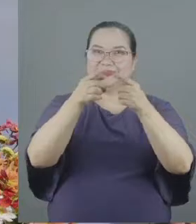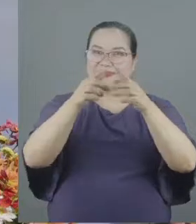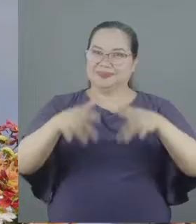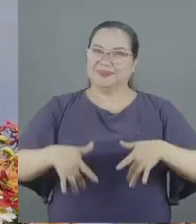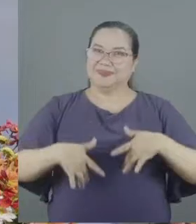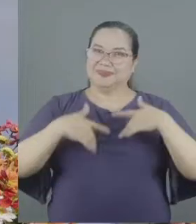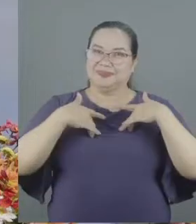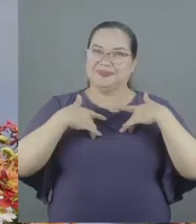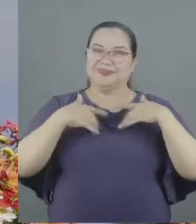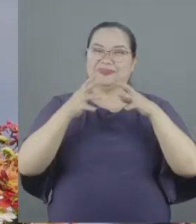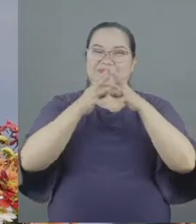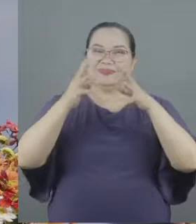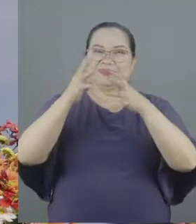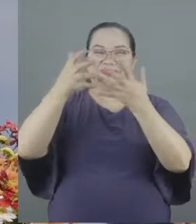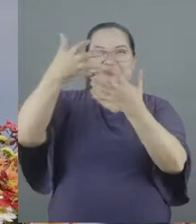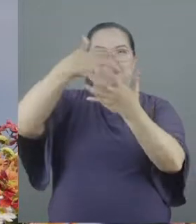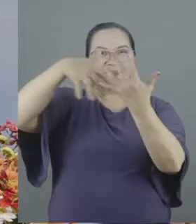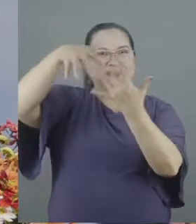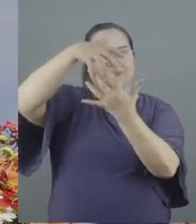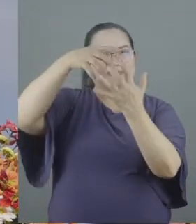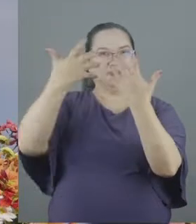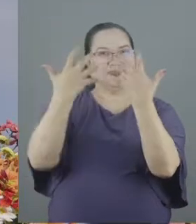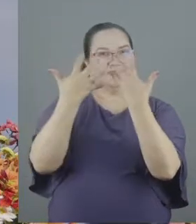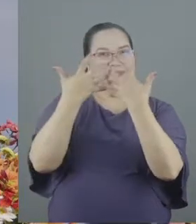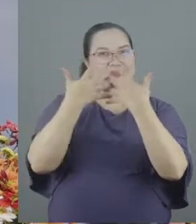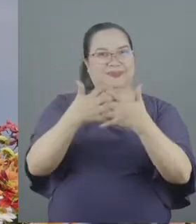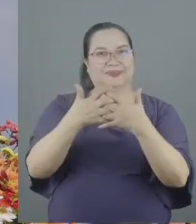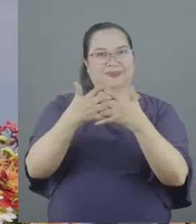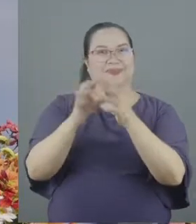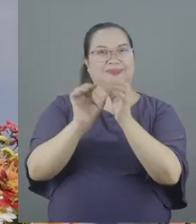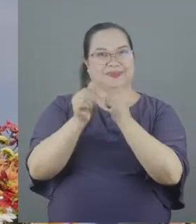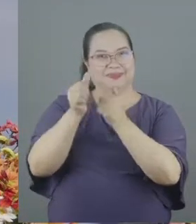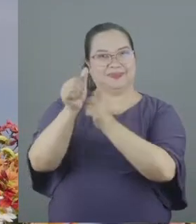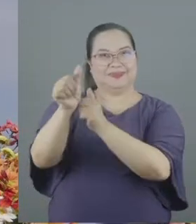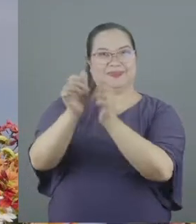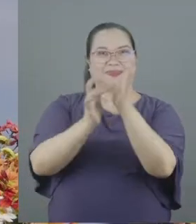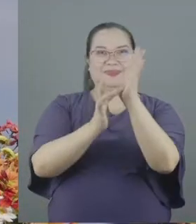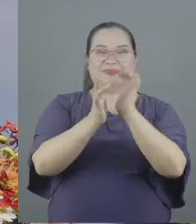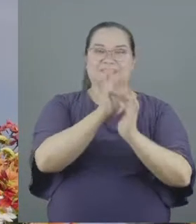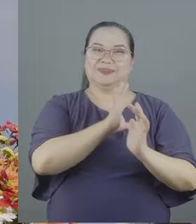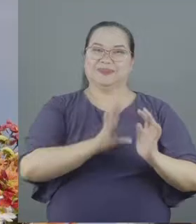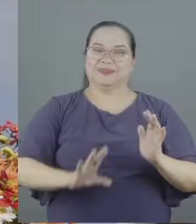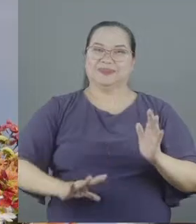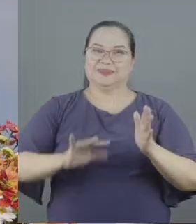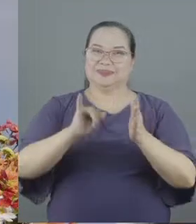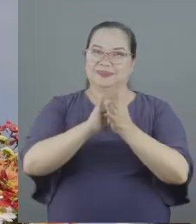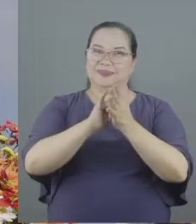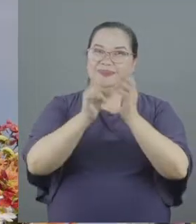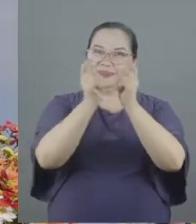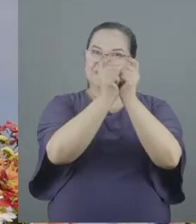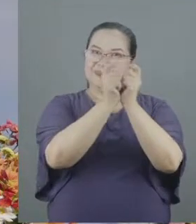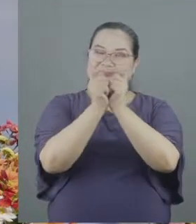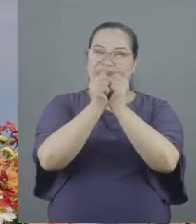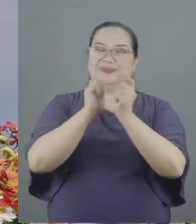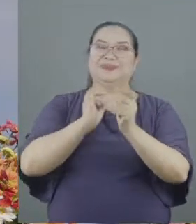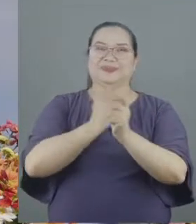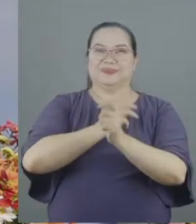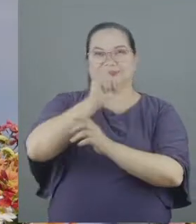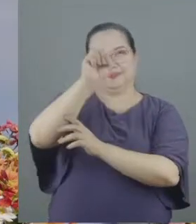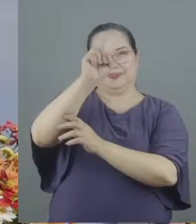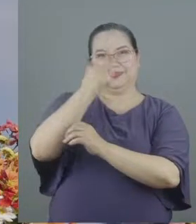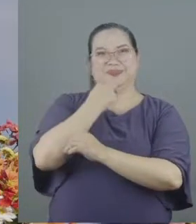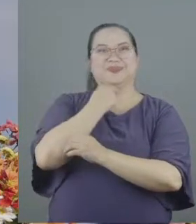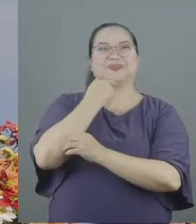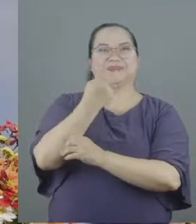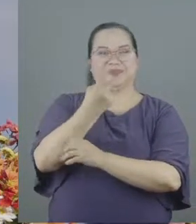in such harmony with one another, in accord with Christ Jesus, that together you may with one voice